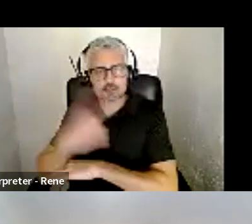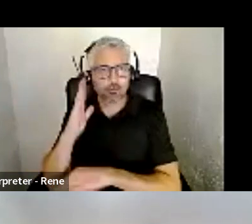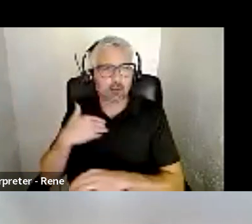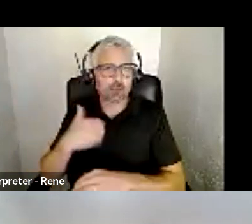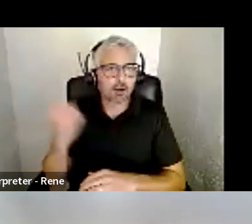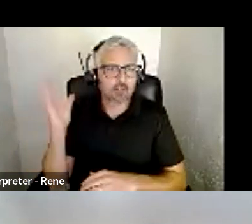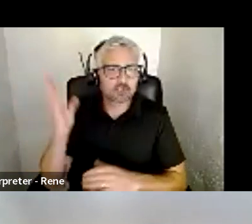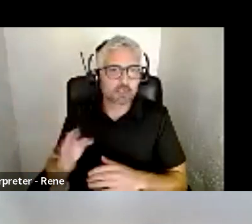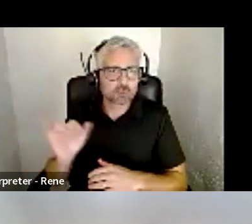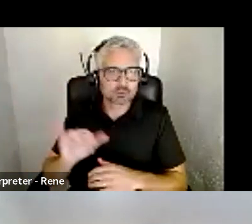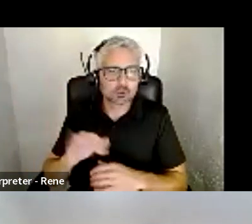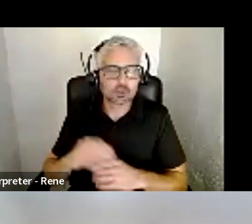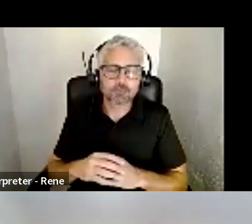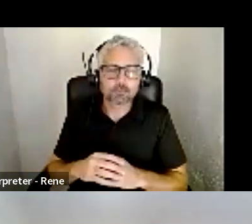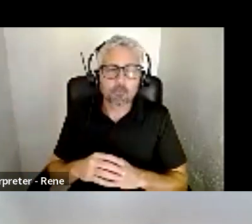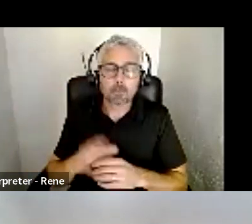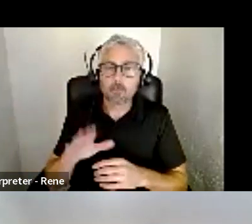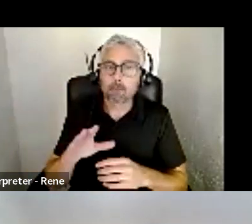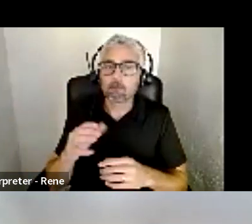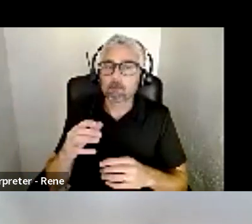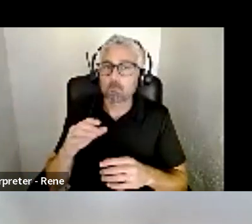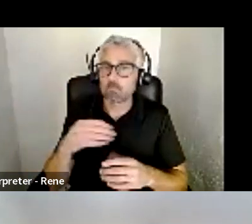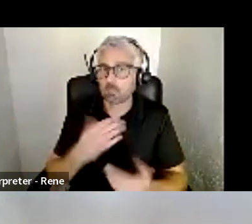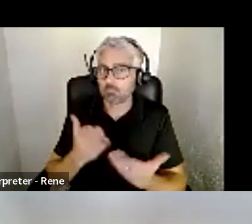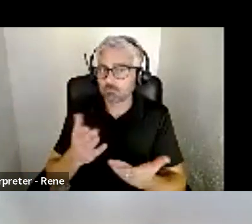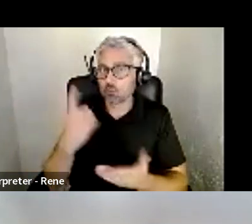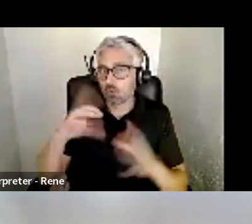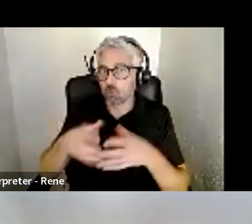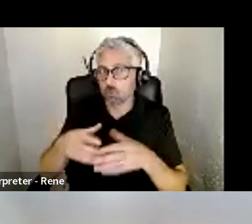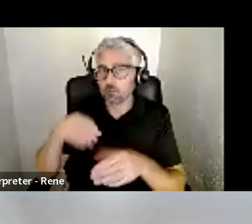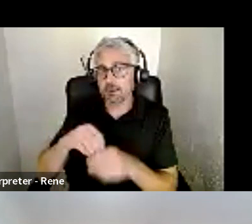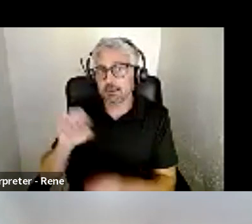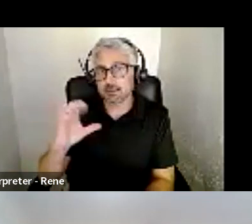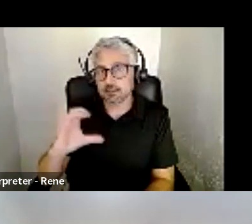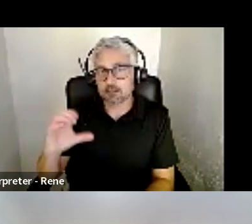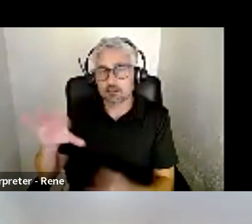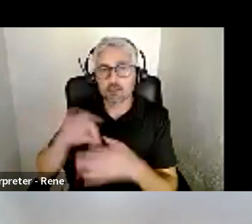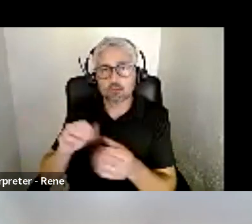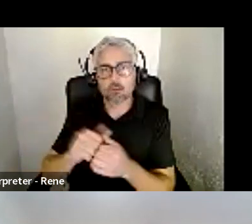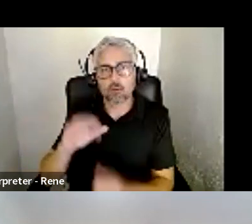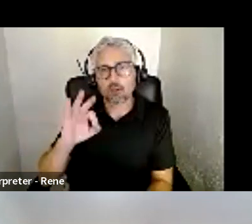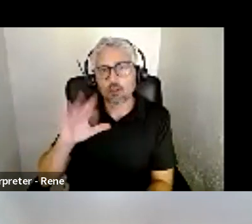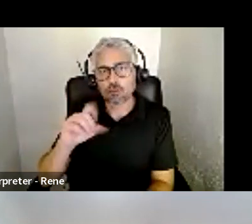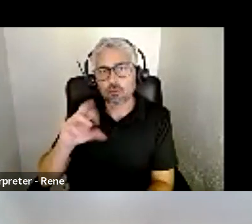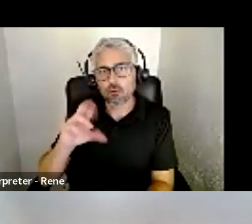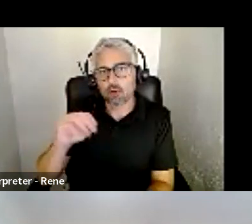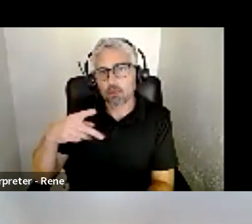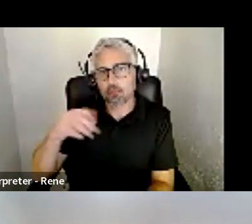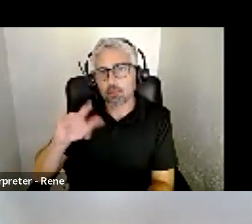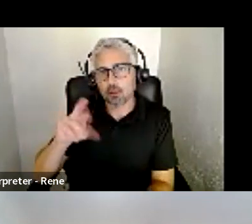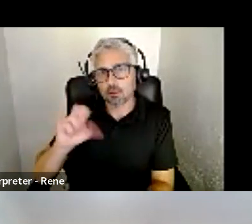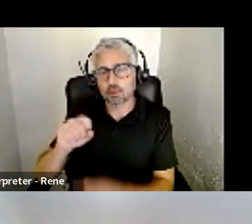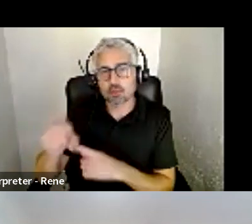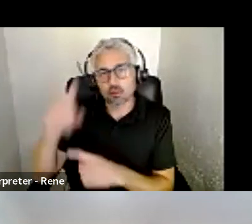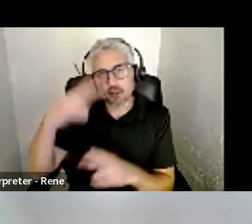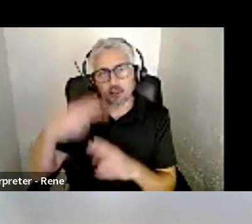to also make a suggestion. There is a group within ACC that deals with fluoropolymers that's been thinking about like